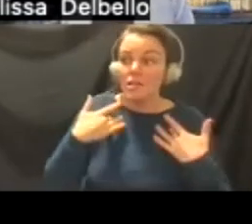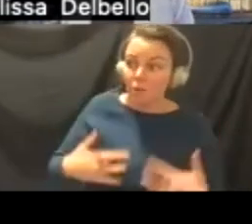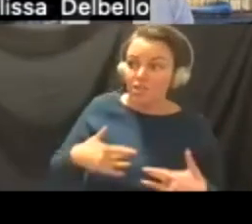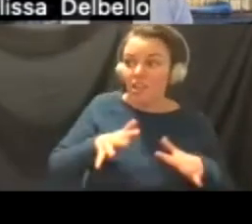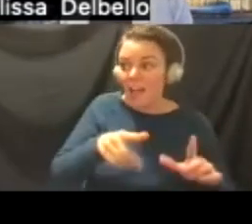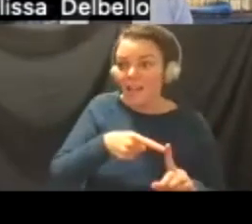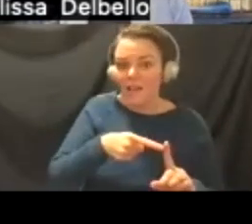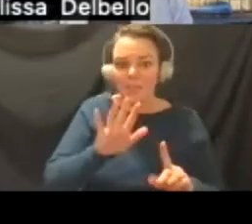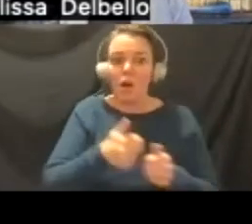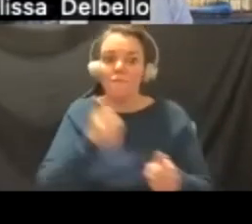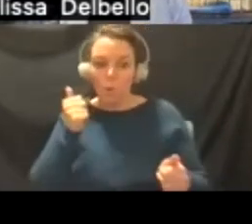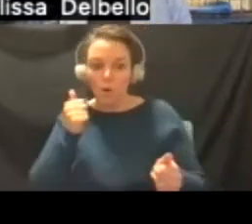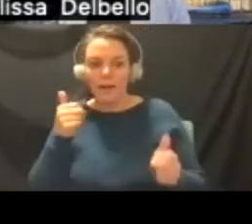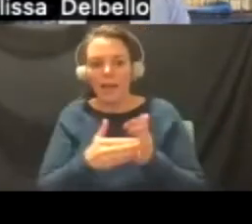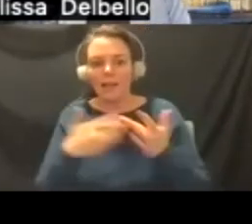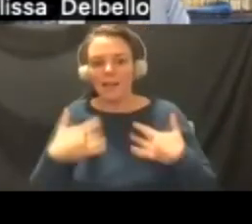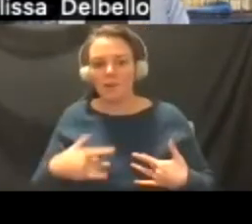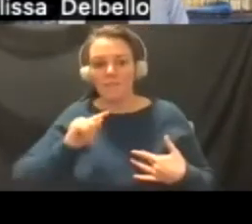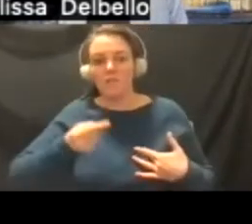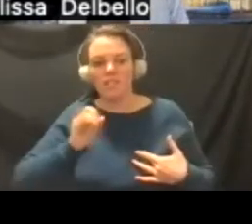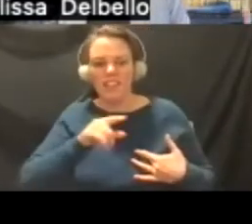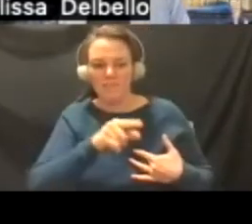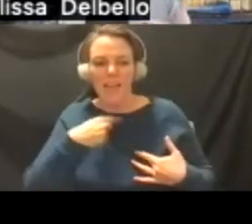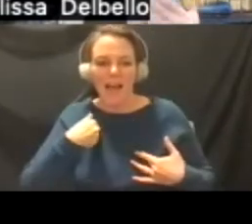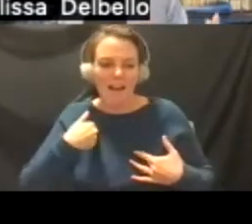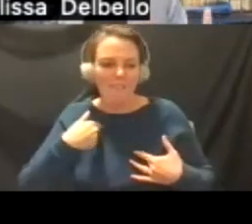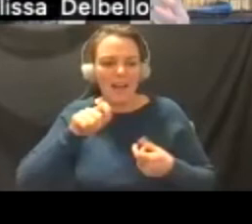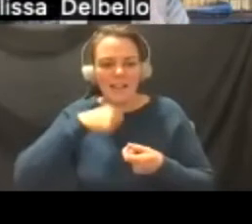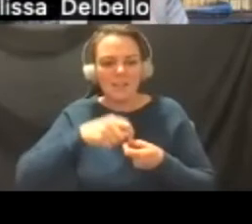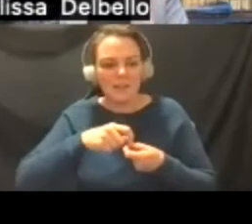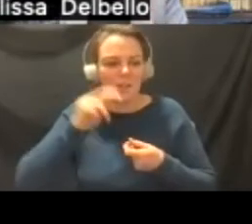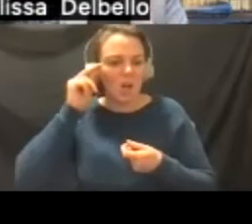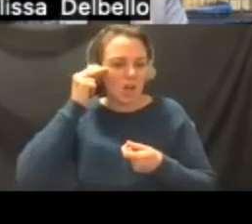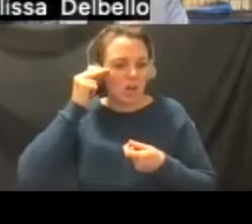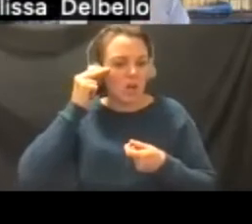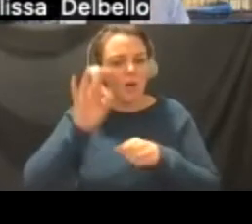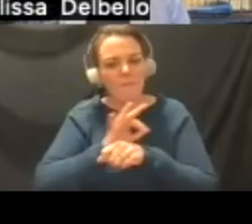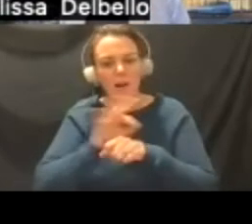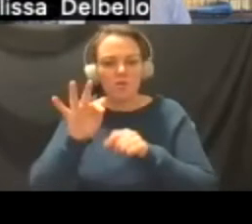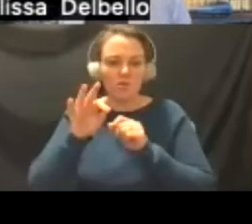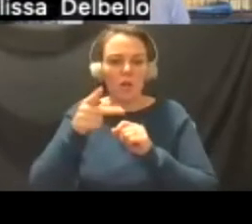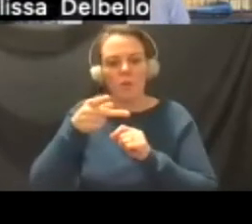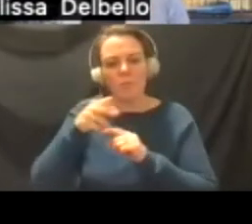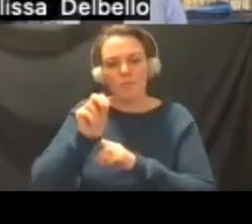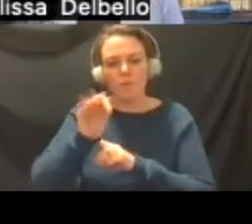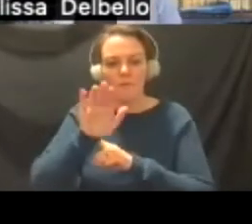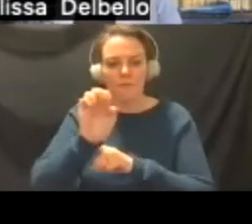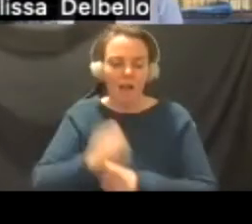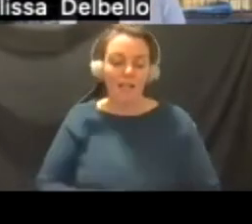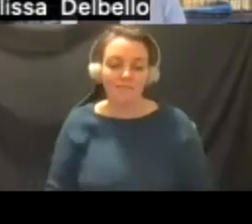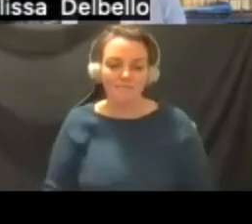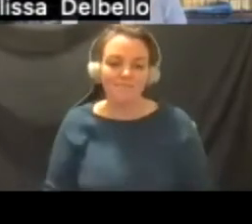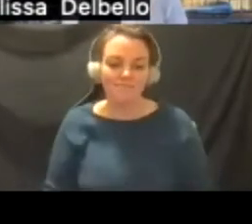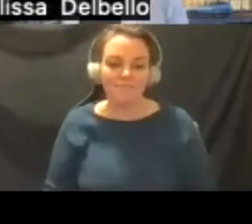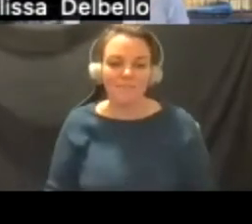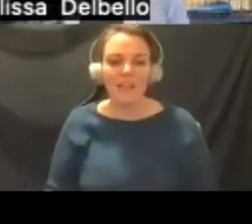an antidepressant first if they have a certain neurofunctional profile. So lastly, I